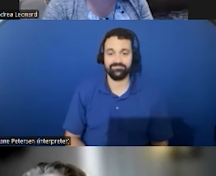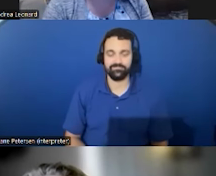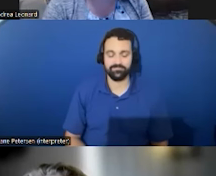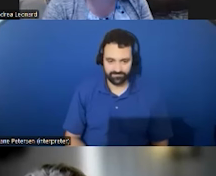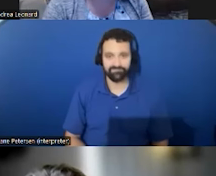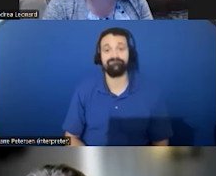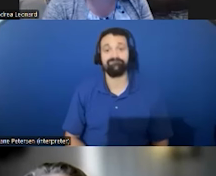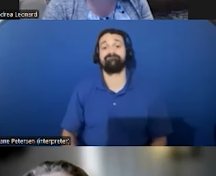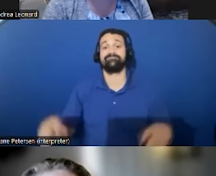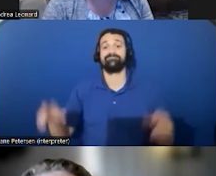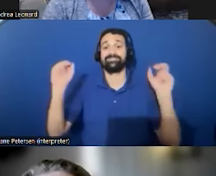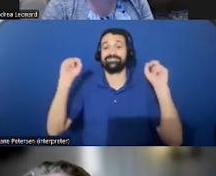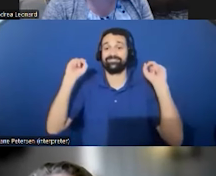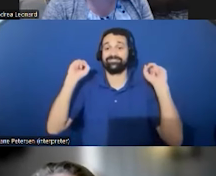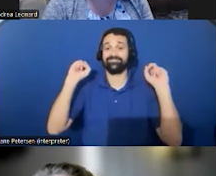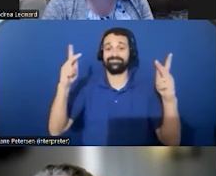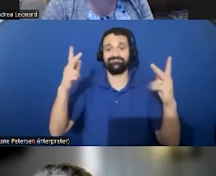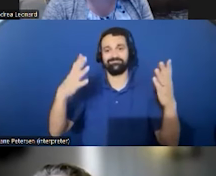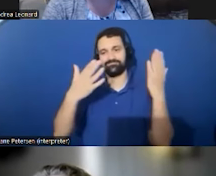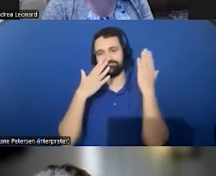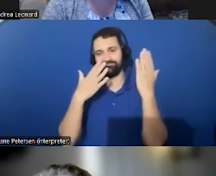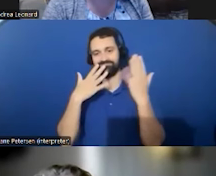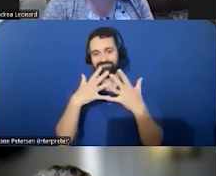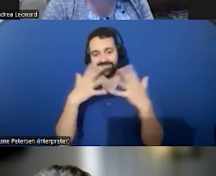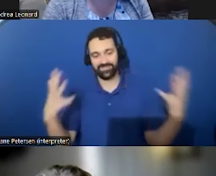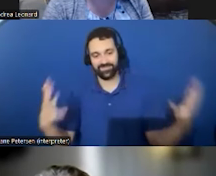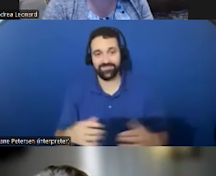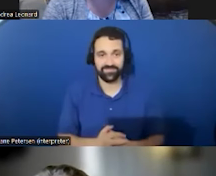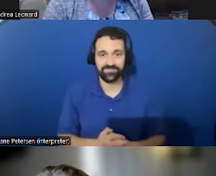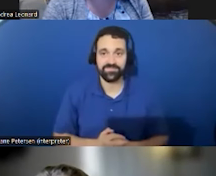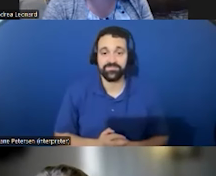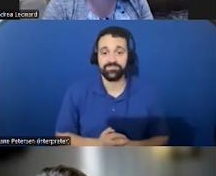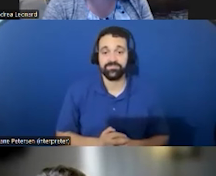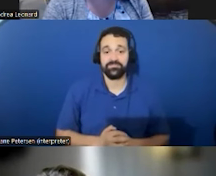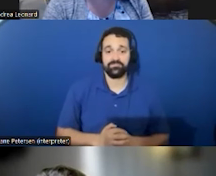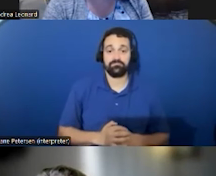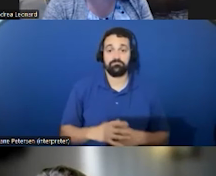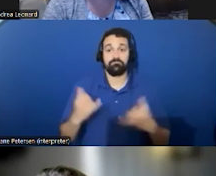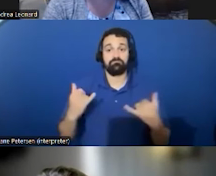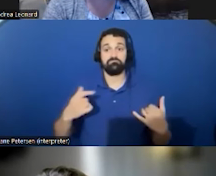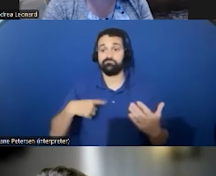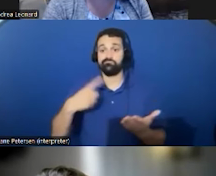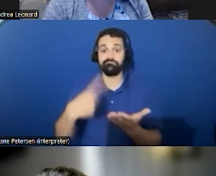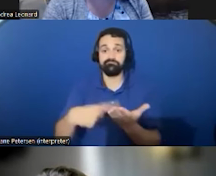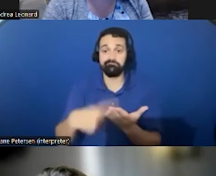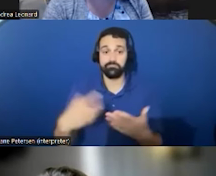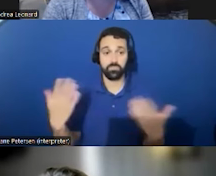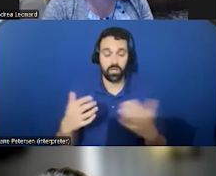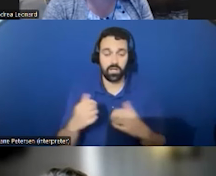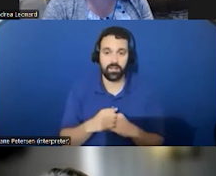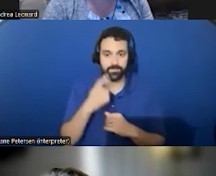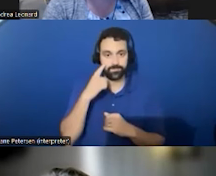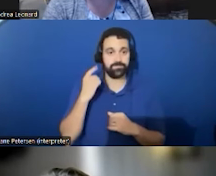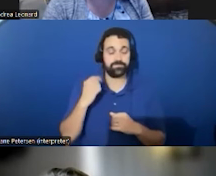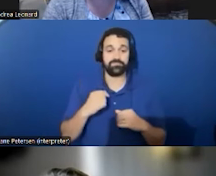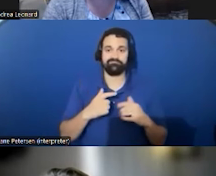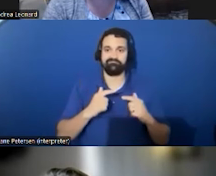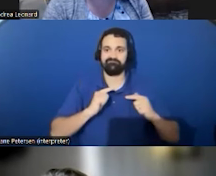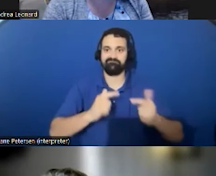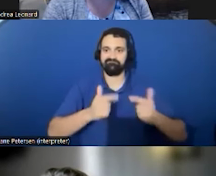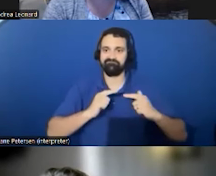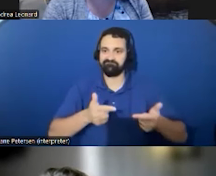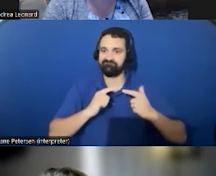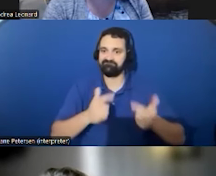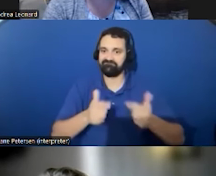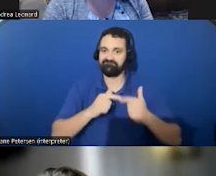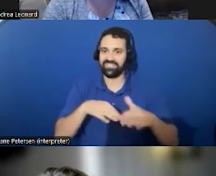Okay, thank you so much. Um, I'm going to talk now about accessible interactions. So the meat and